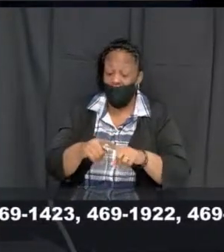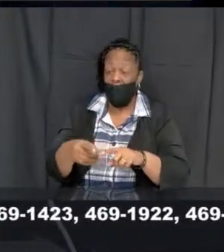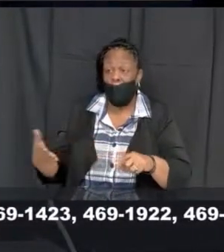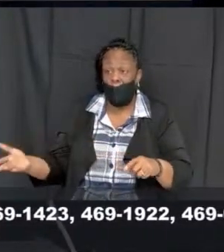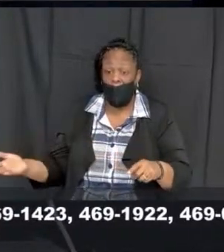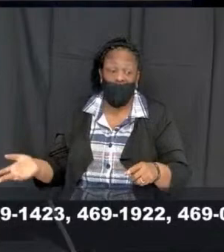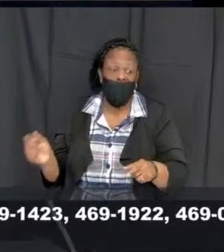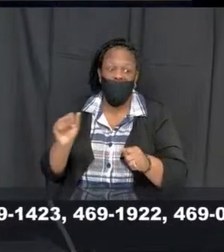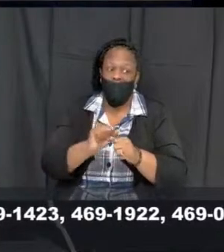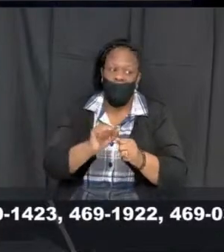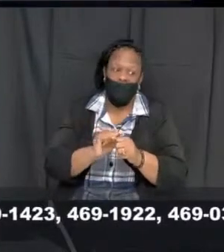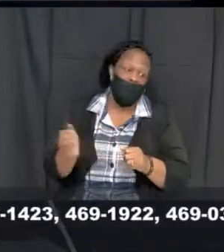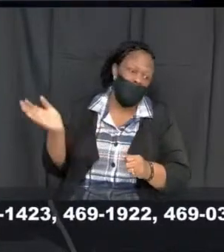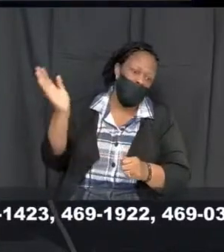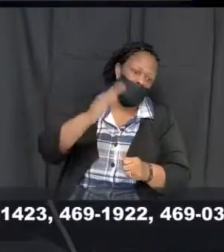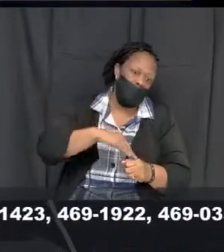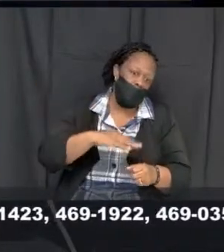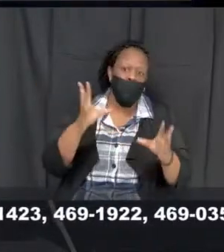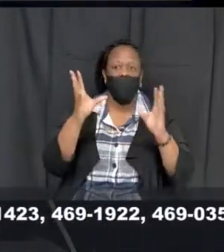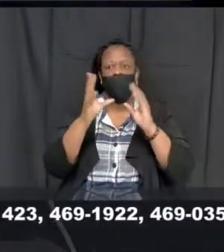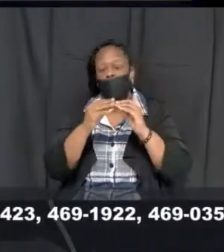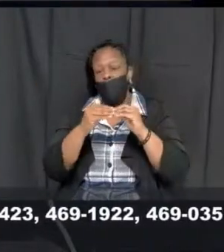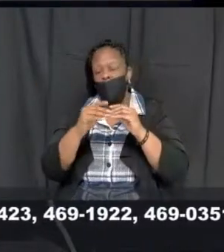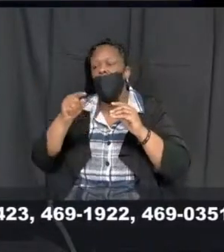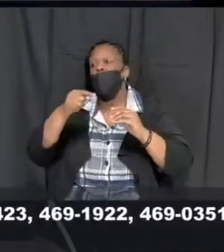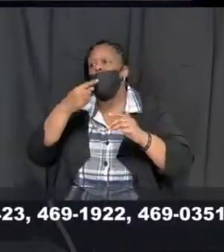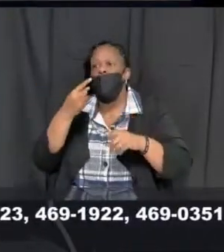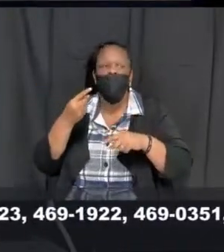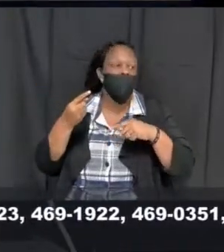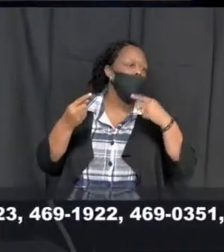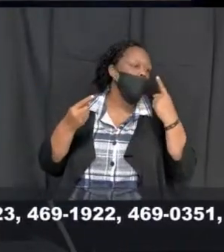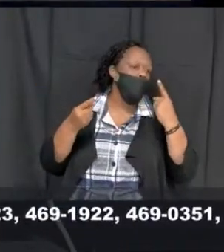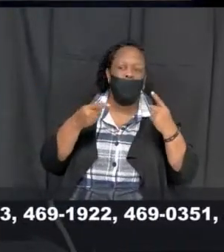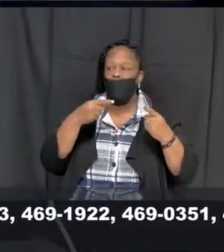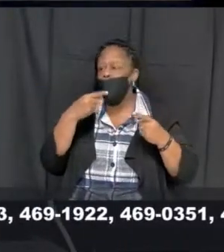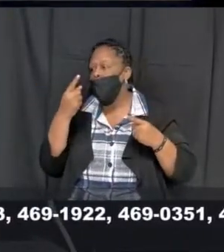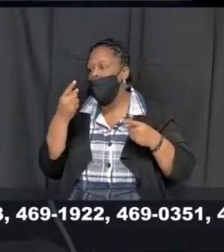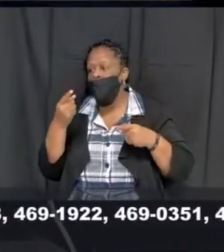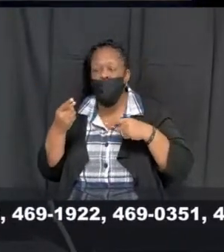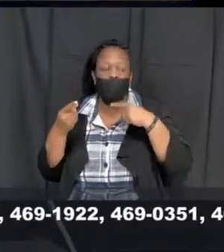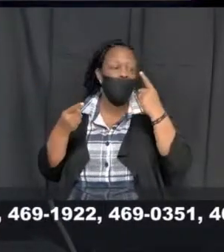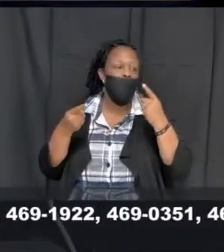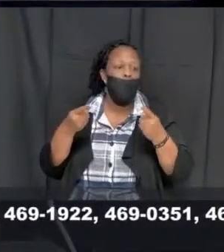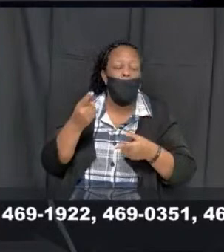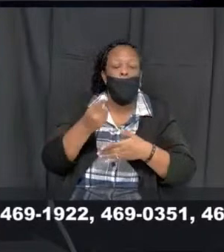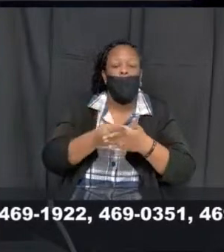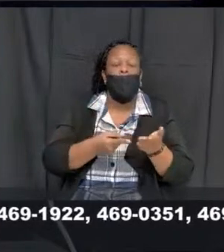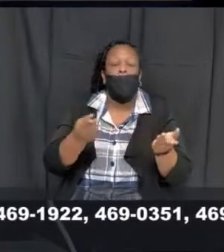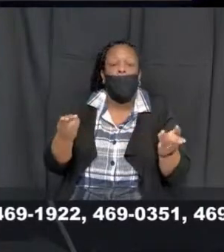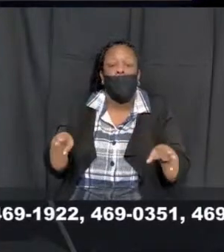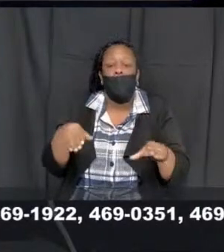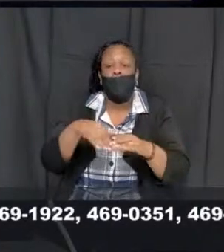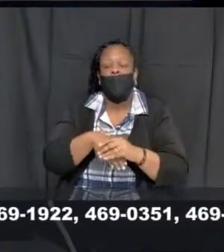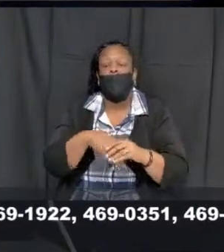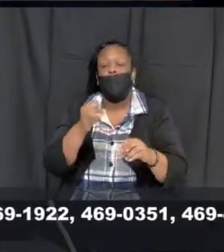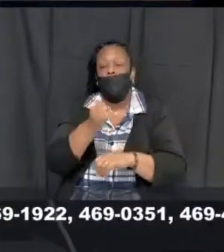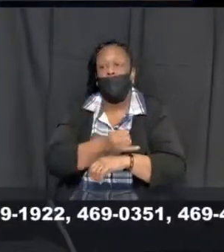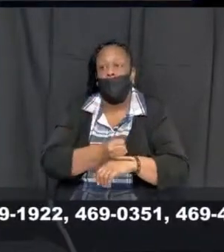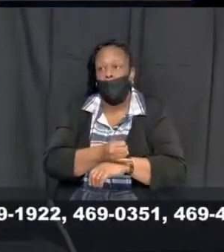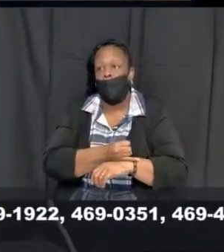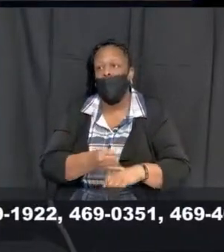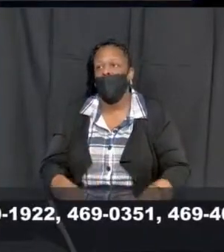daily briefings. Every day, we were here from Saturday to Saturday, Sunday to Sunday. And we